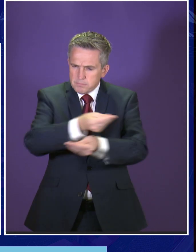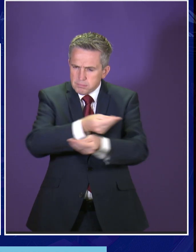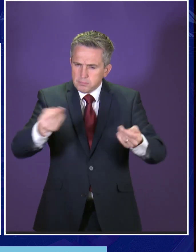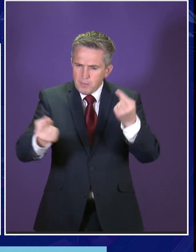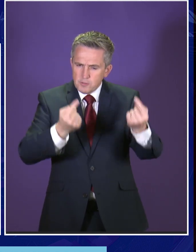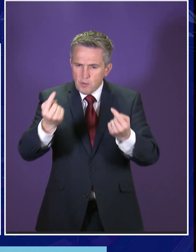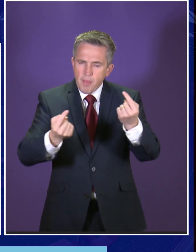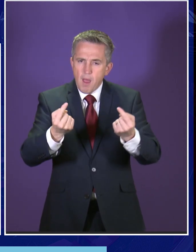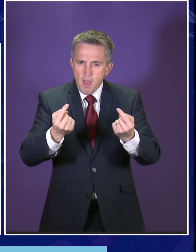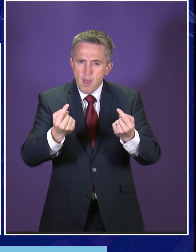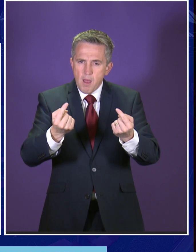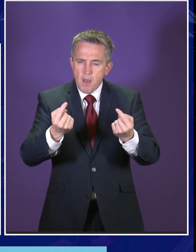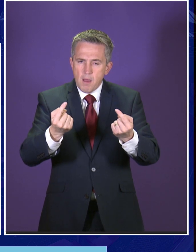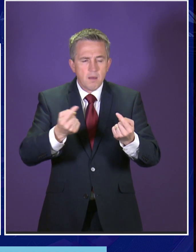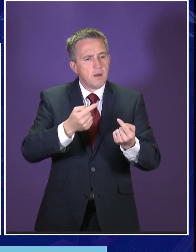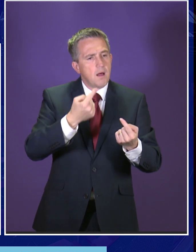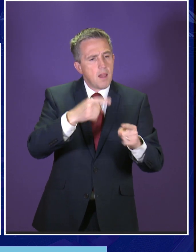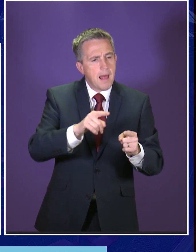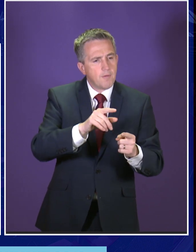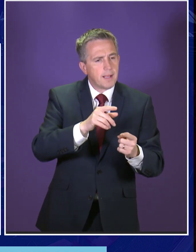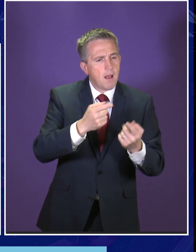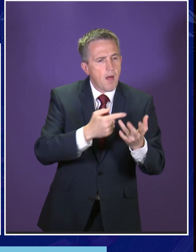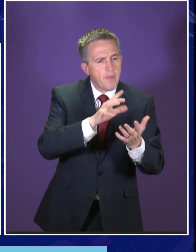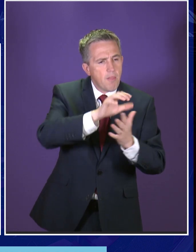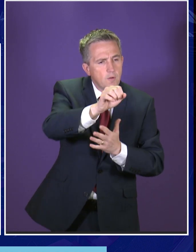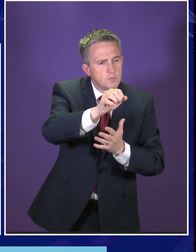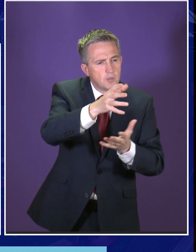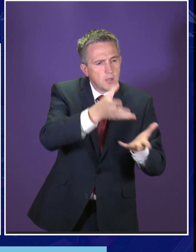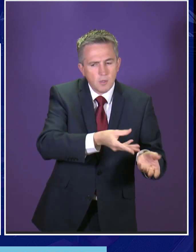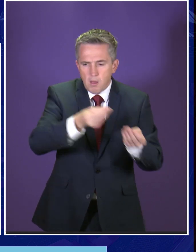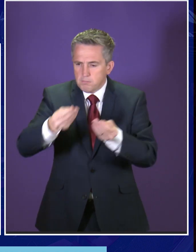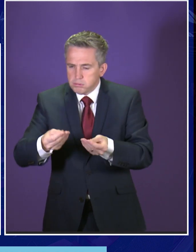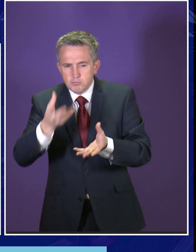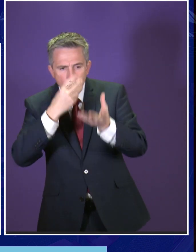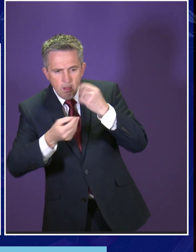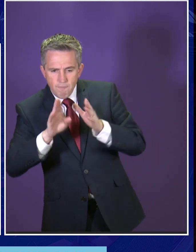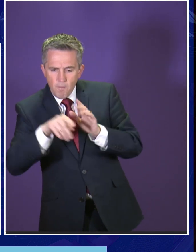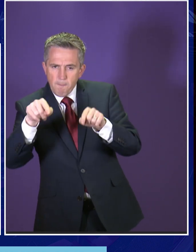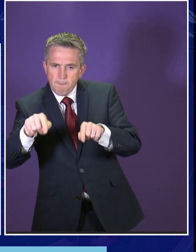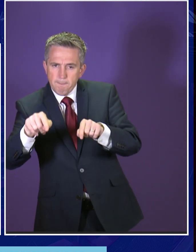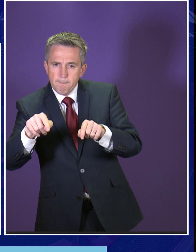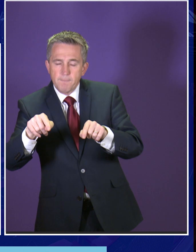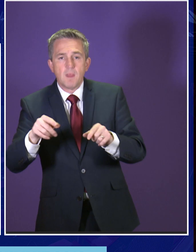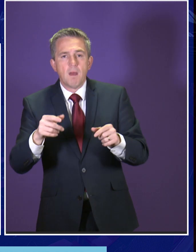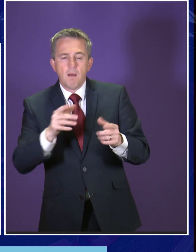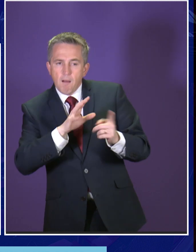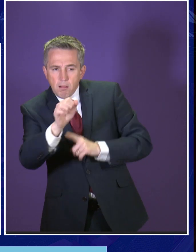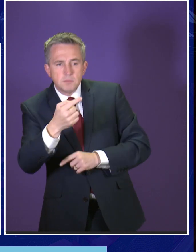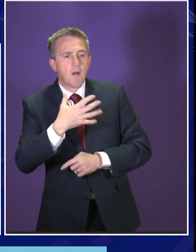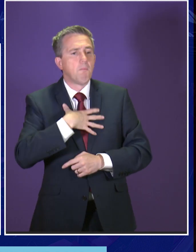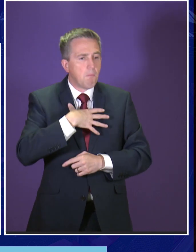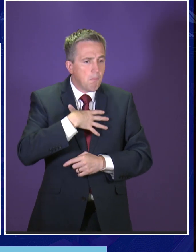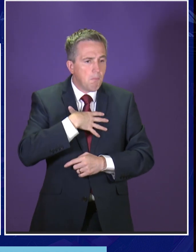investment is for another culture, not your own culture, requires us to set aside our cynicism and to